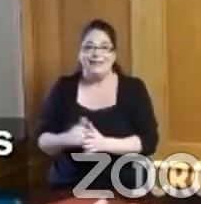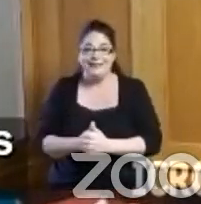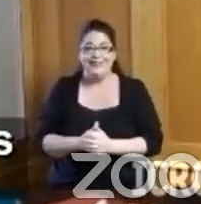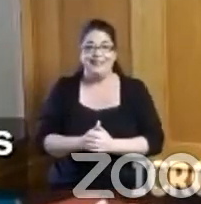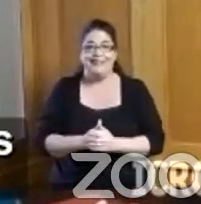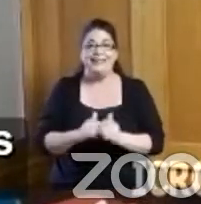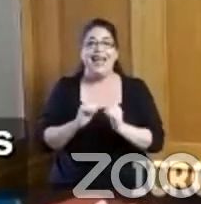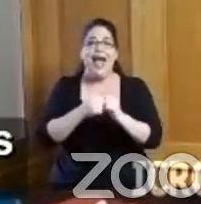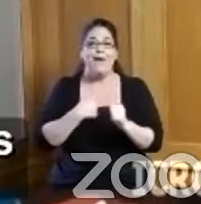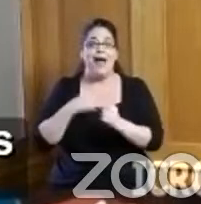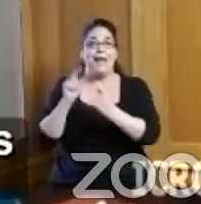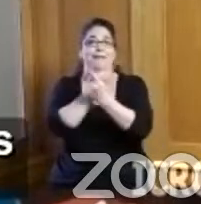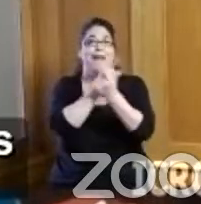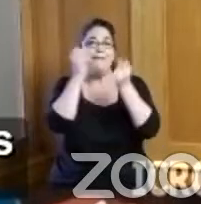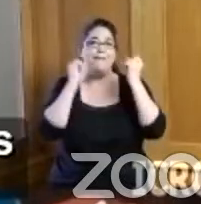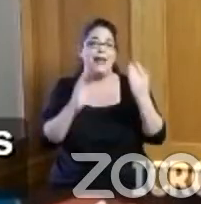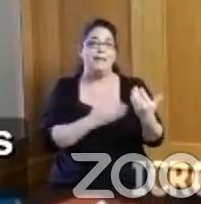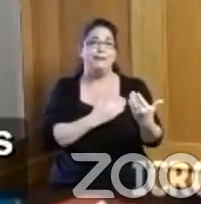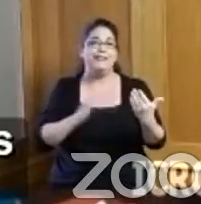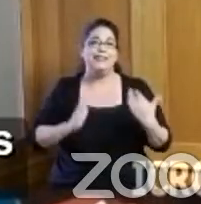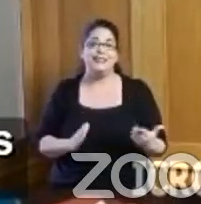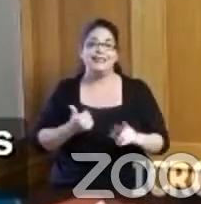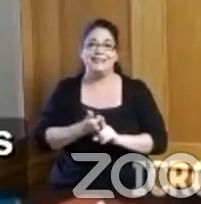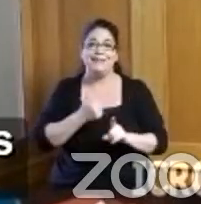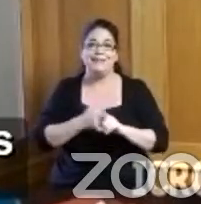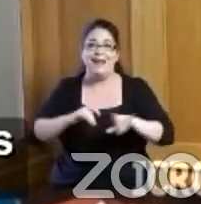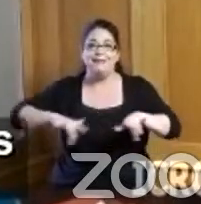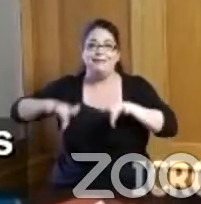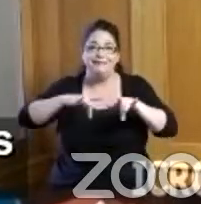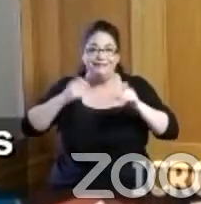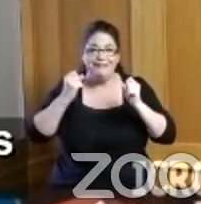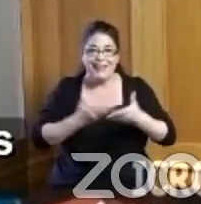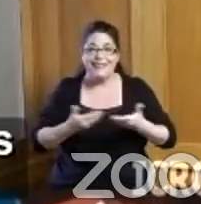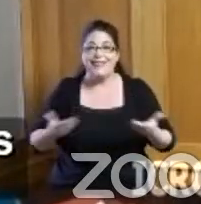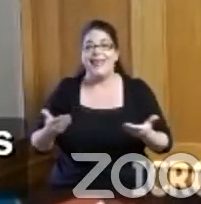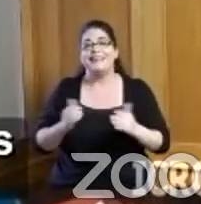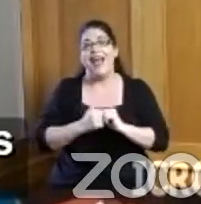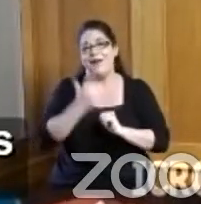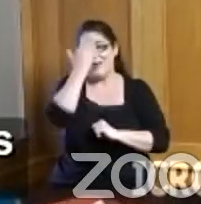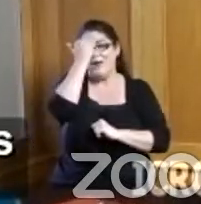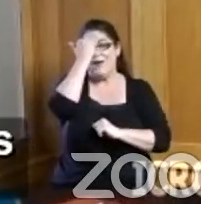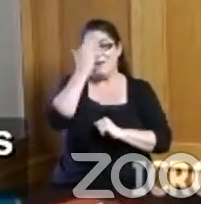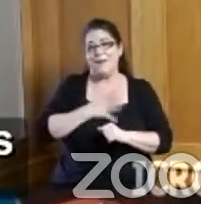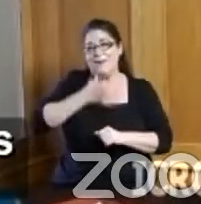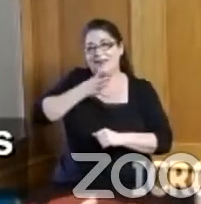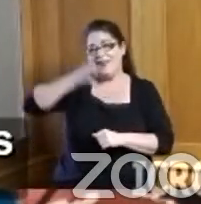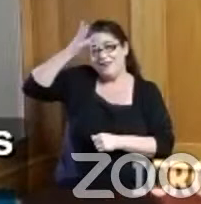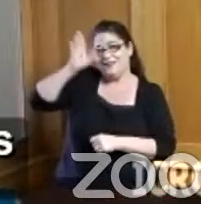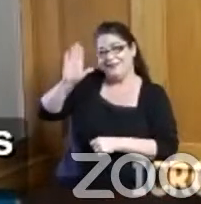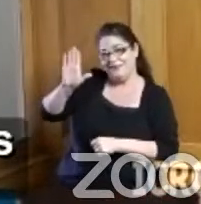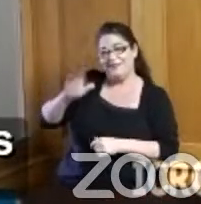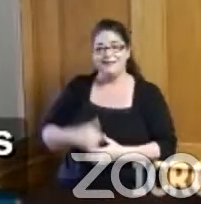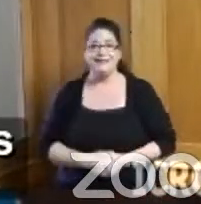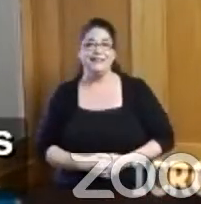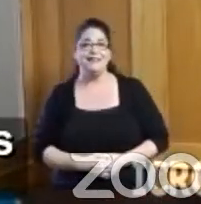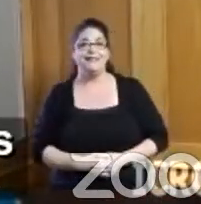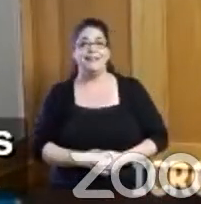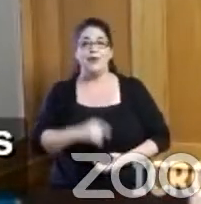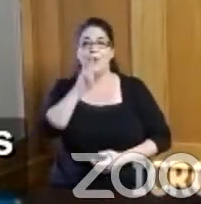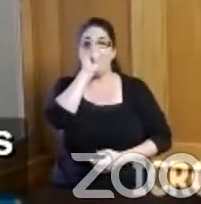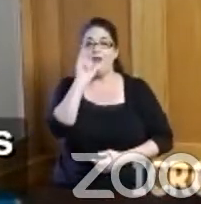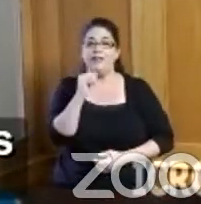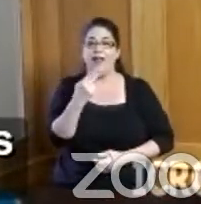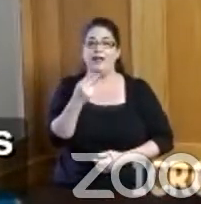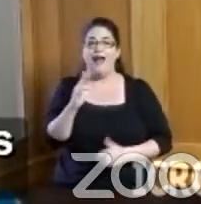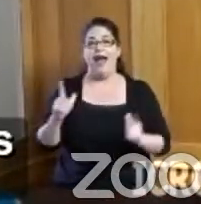lot of musicians and a lot of folks here. And I'm excited about what we're gonna be doing. It's going to look like the Hollywood Walk